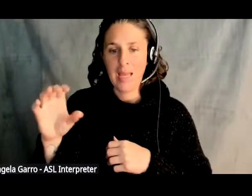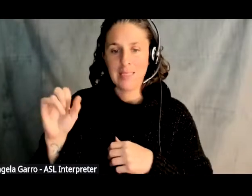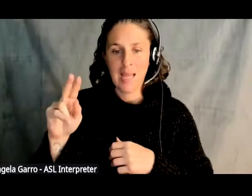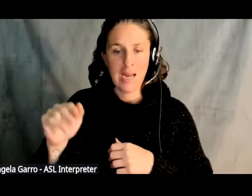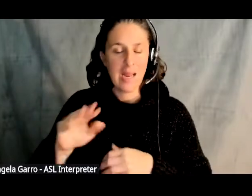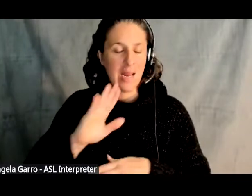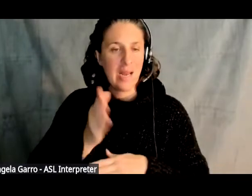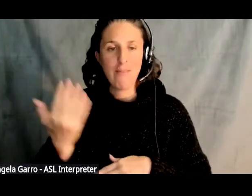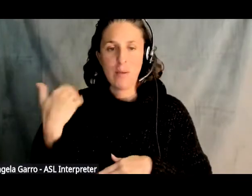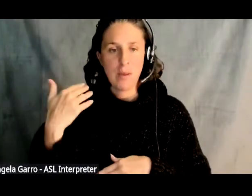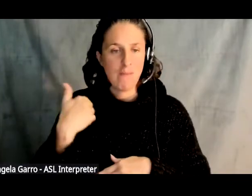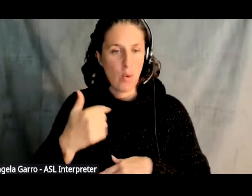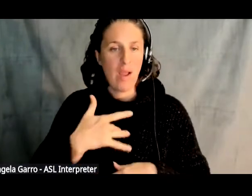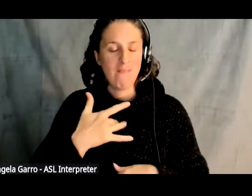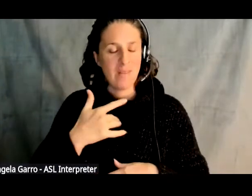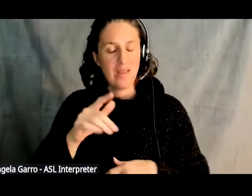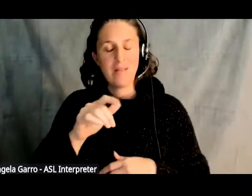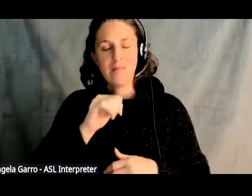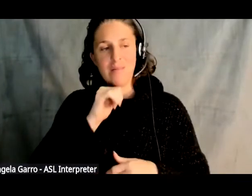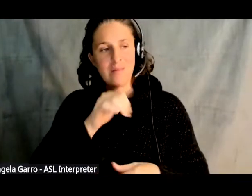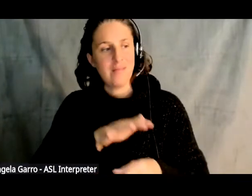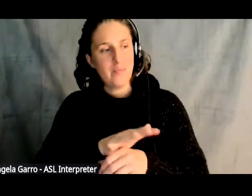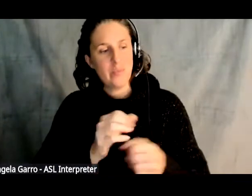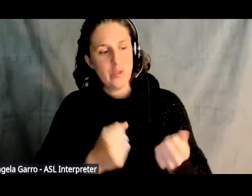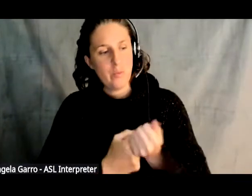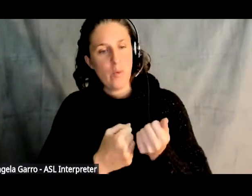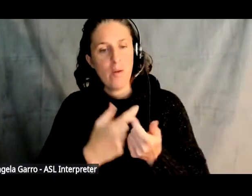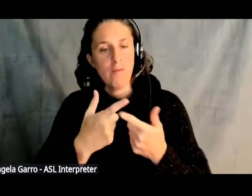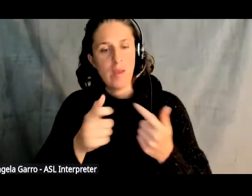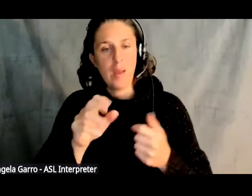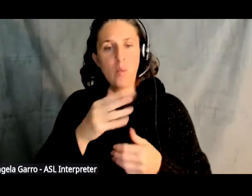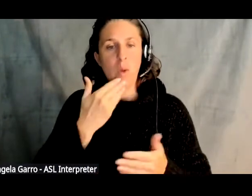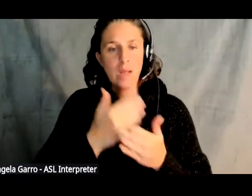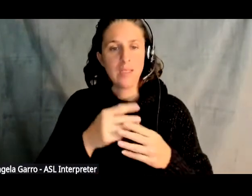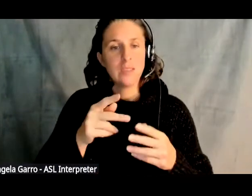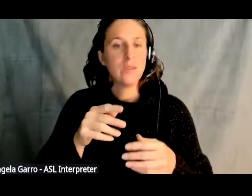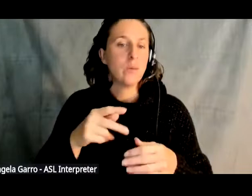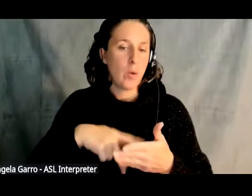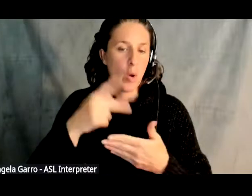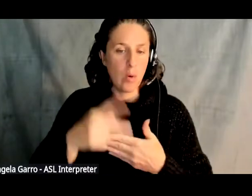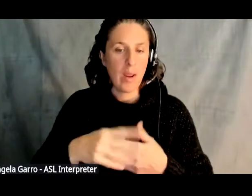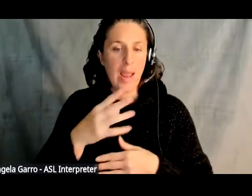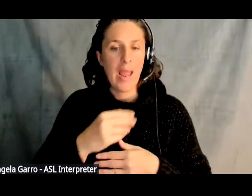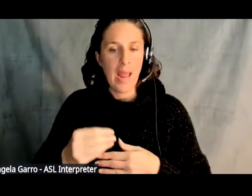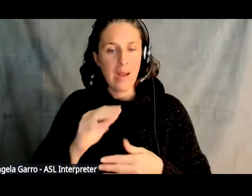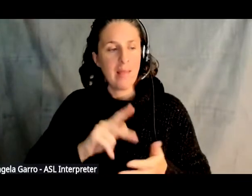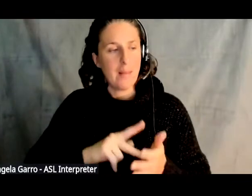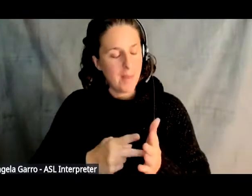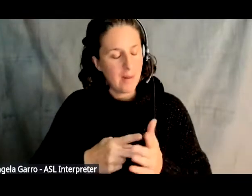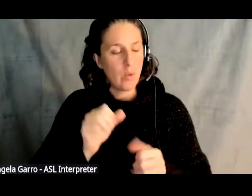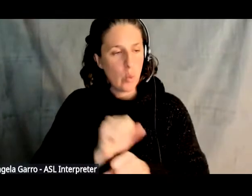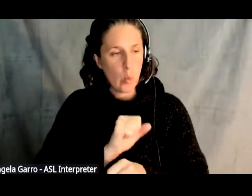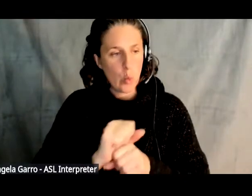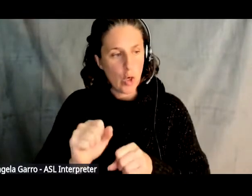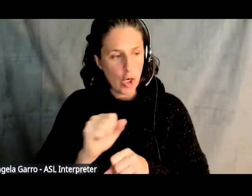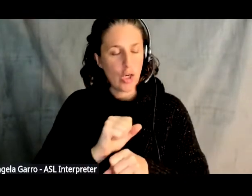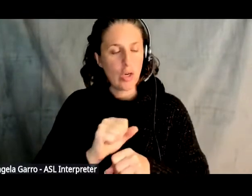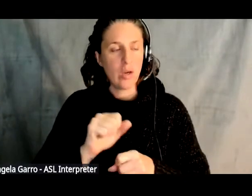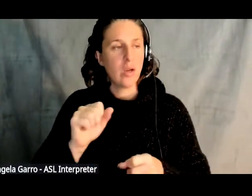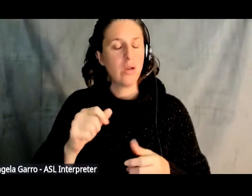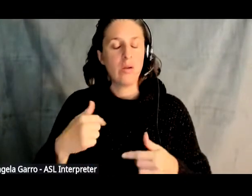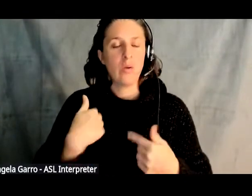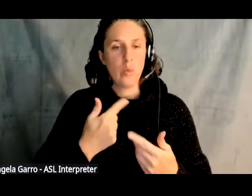support for the wellness program and the meaningful student-centered work my colleagues and I provide until now. Tonight,